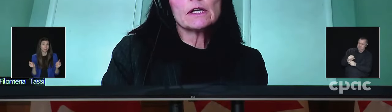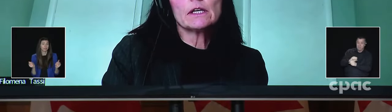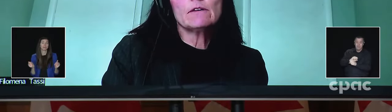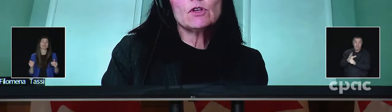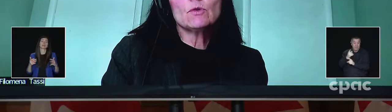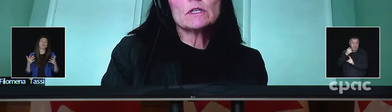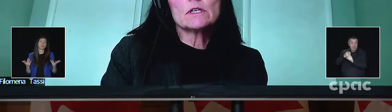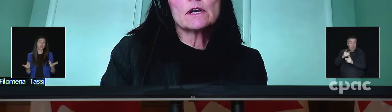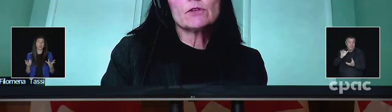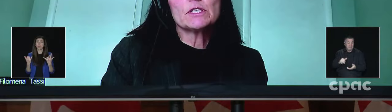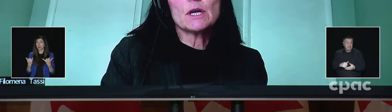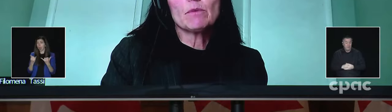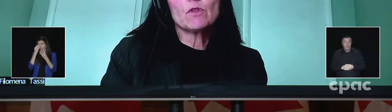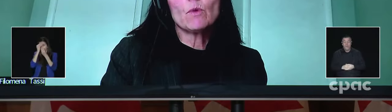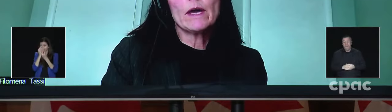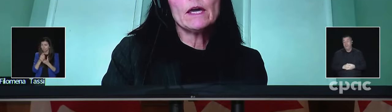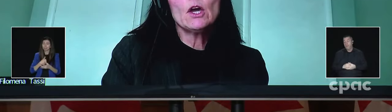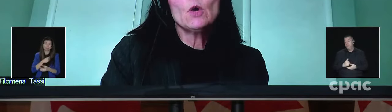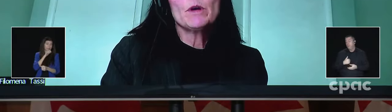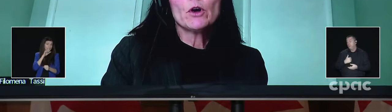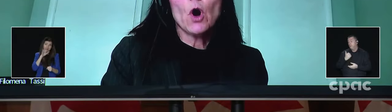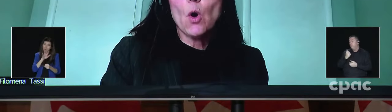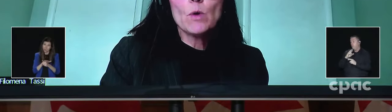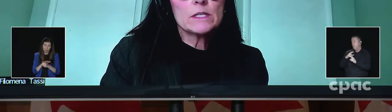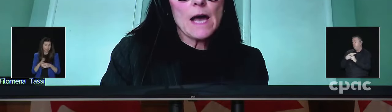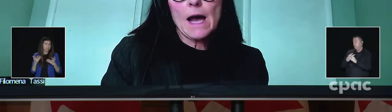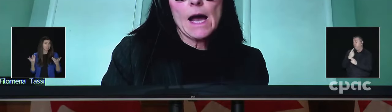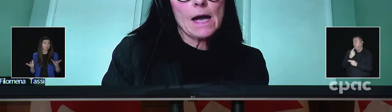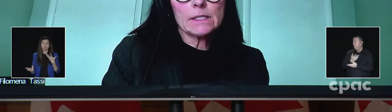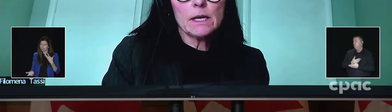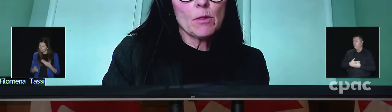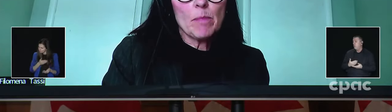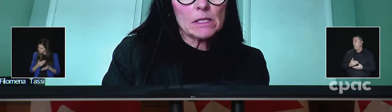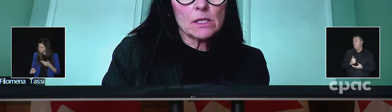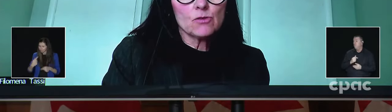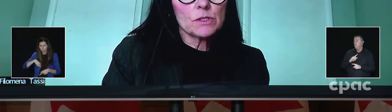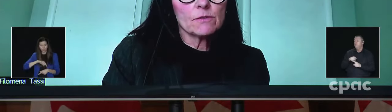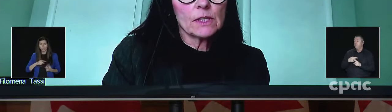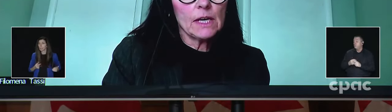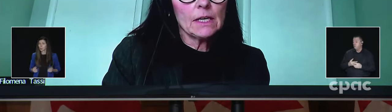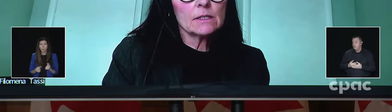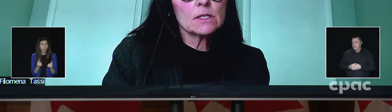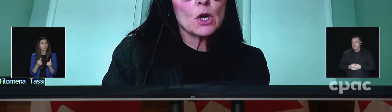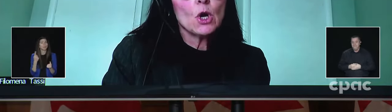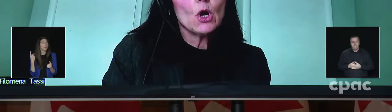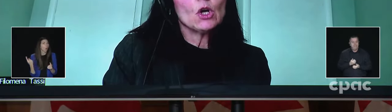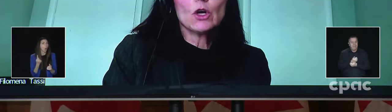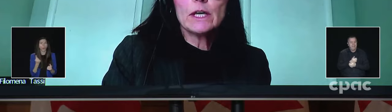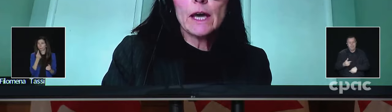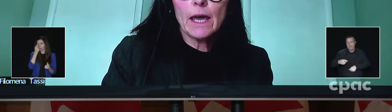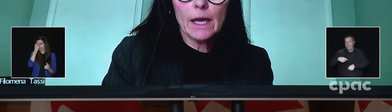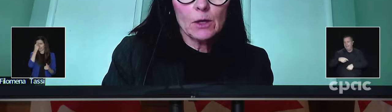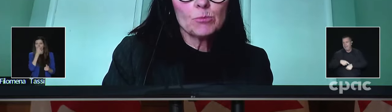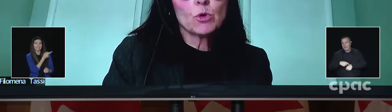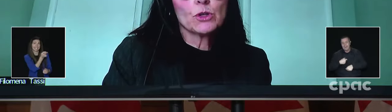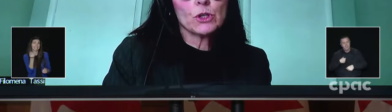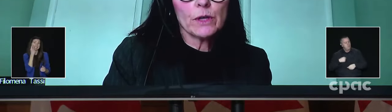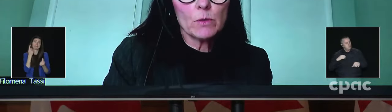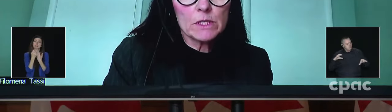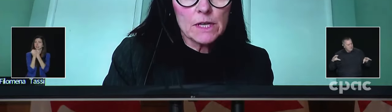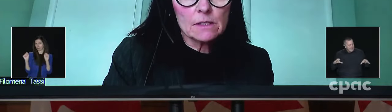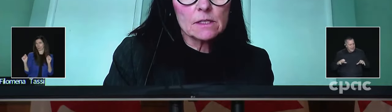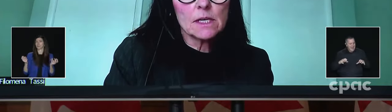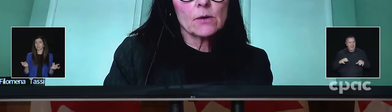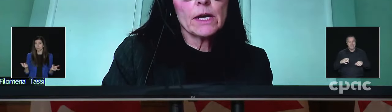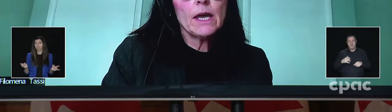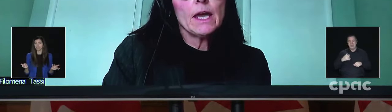assurance that I can give you is that every step of the way, we are always acting in the best interests of Canadians, looking ahead, procuring